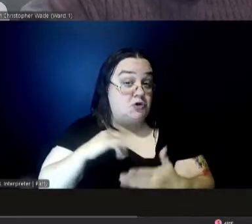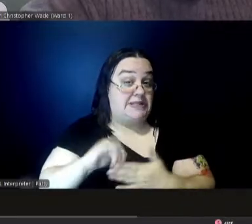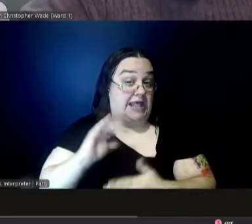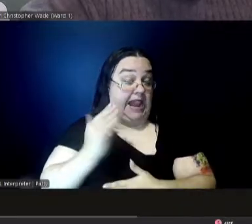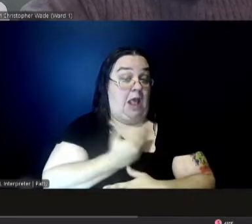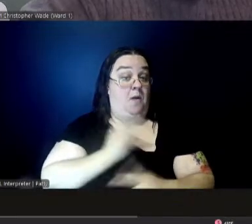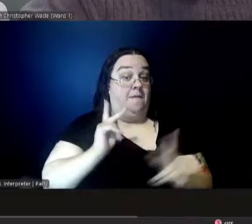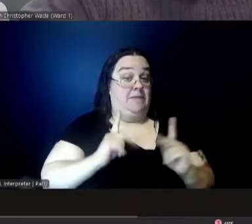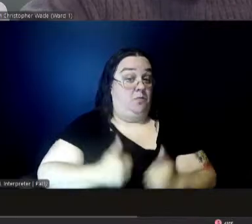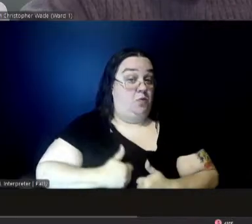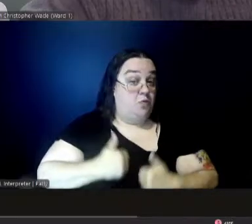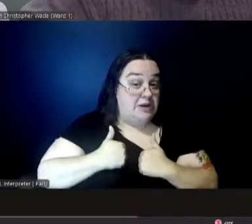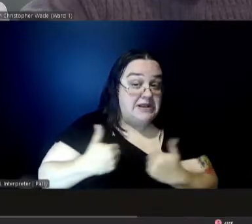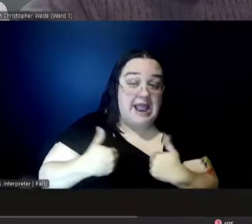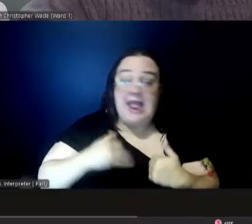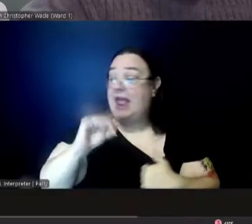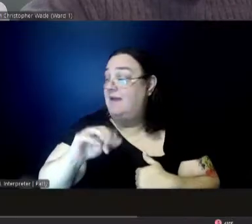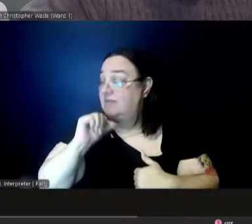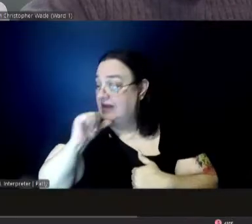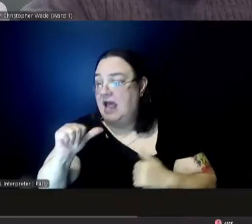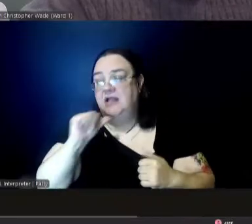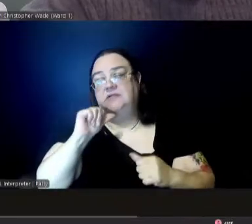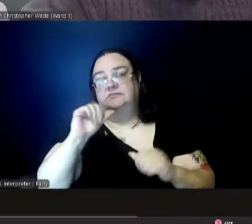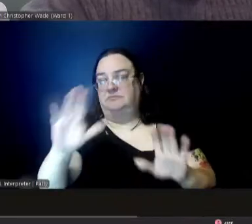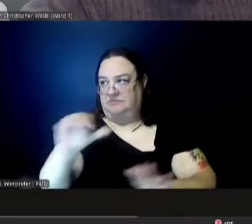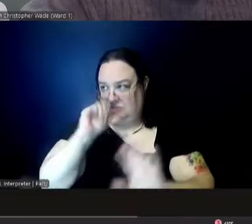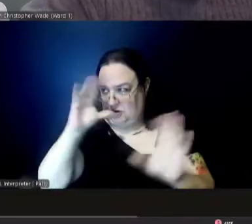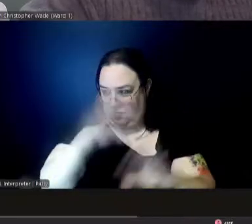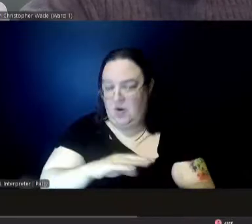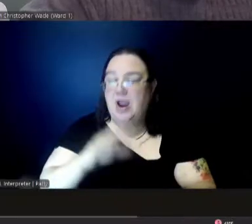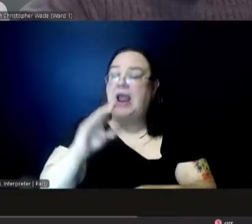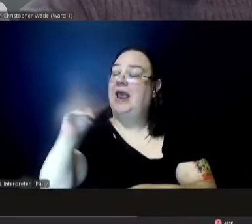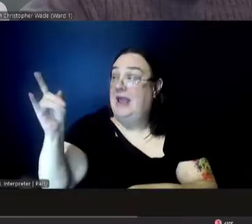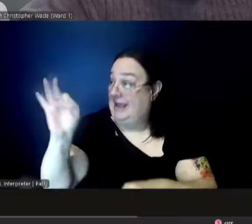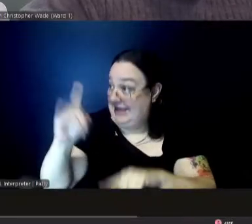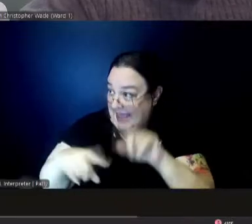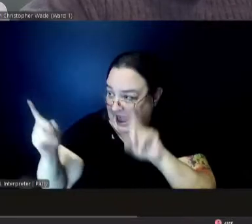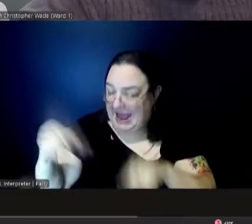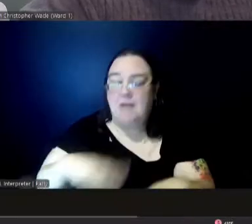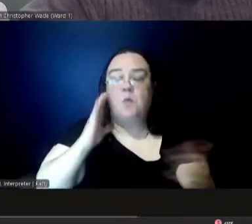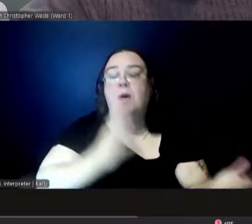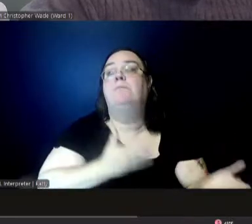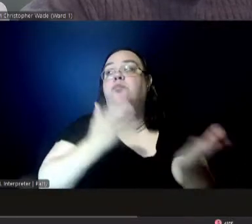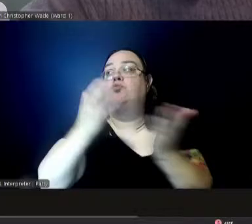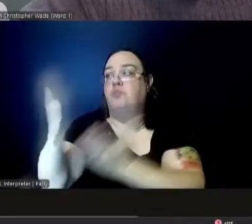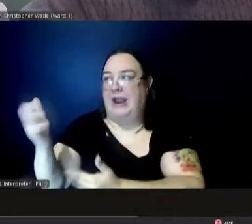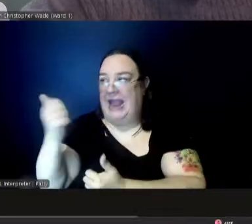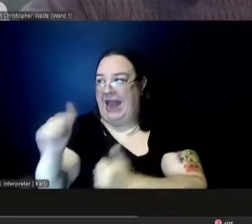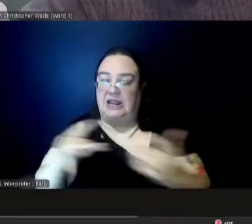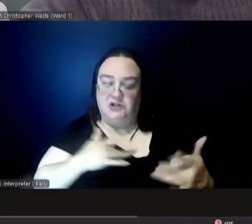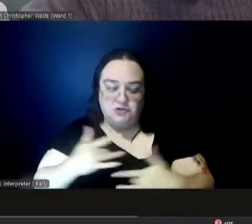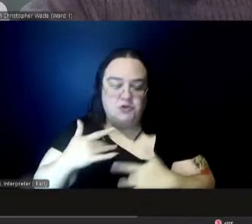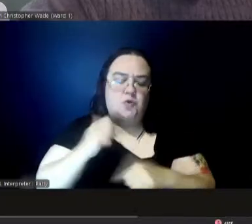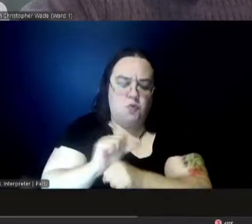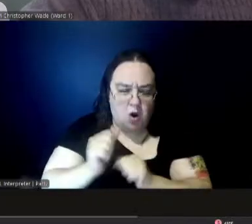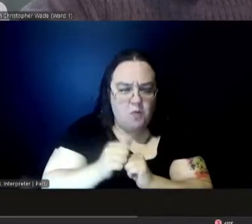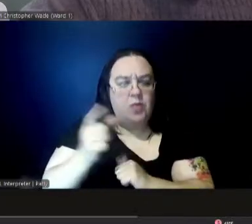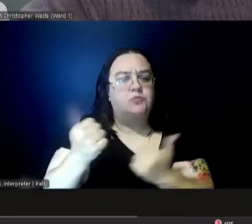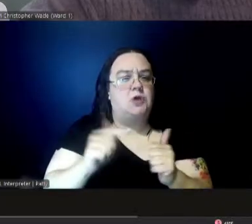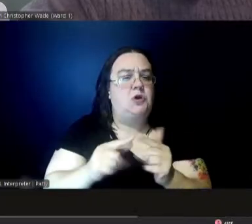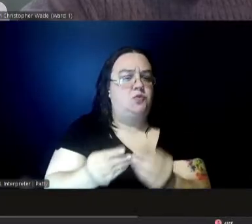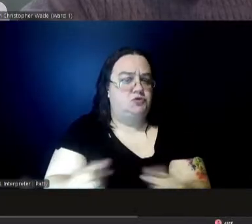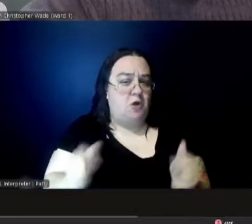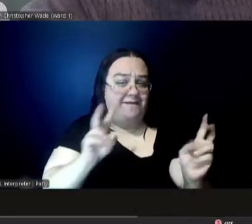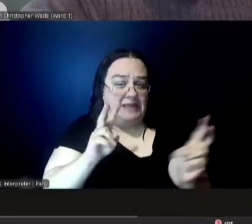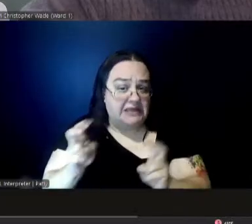If not, fear not, I will bring your issues and concerns to them, and we'll work with them to resolve them quickly. And I'd also like